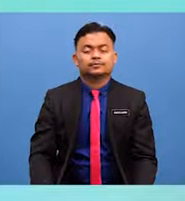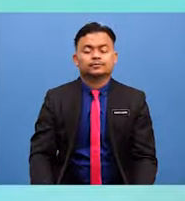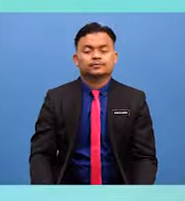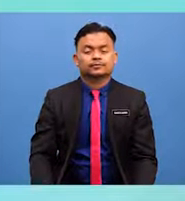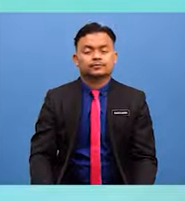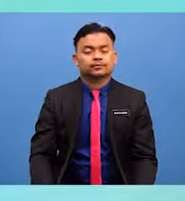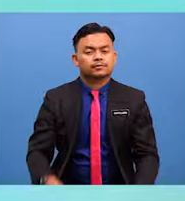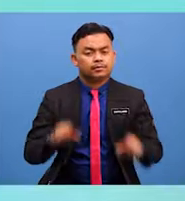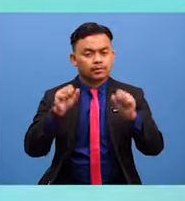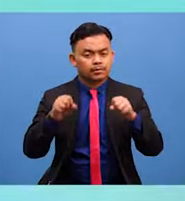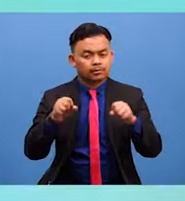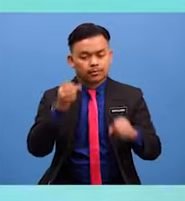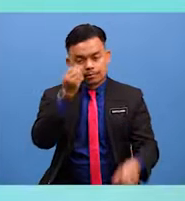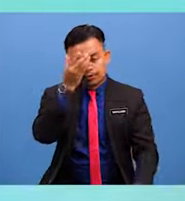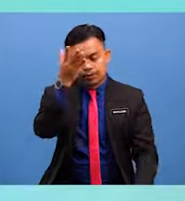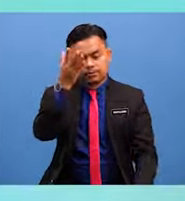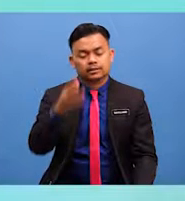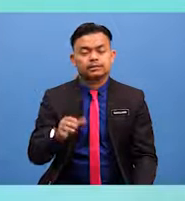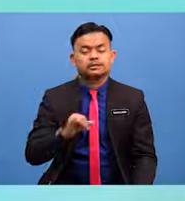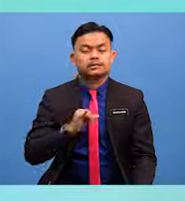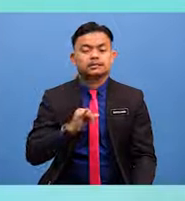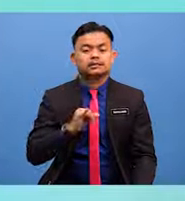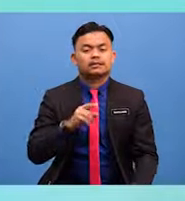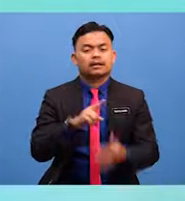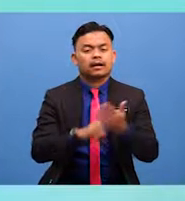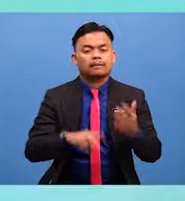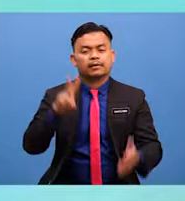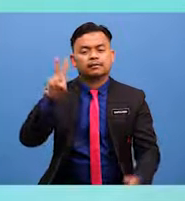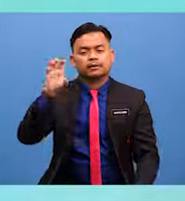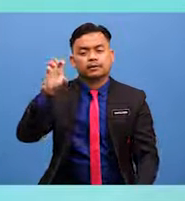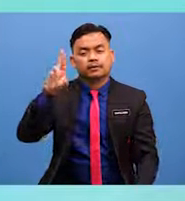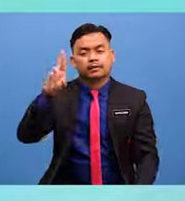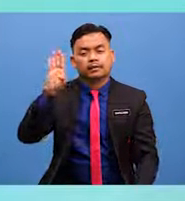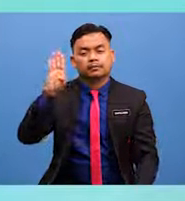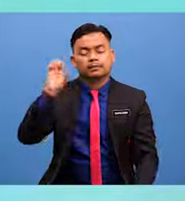Can you tell me the verbs that are in the simple present tense?